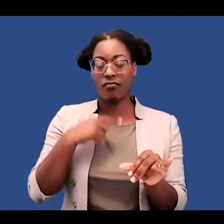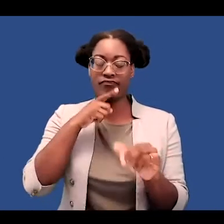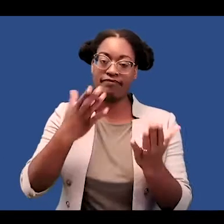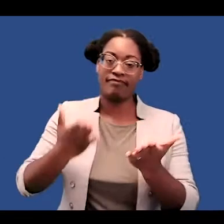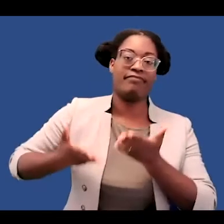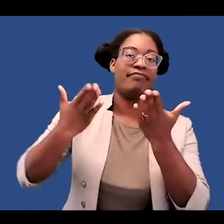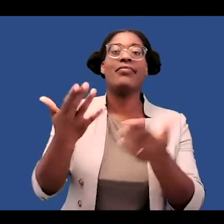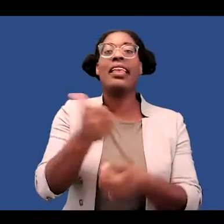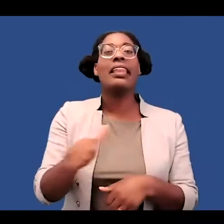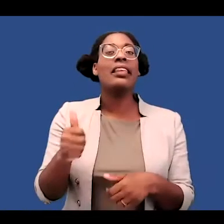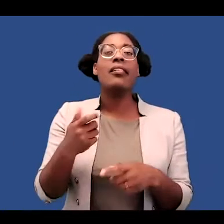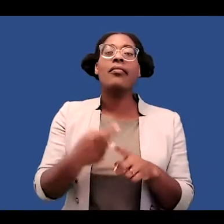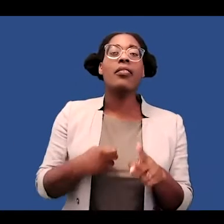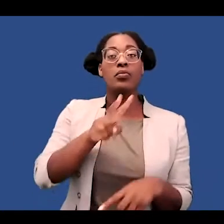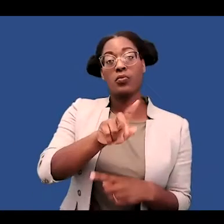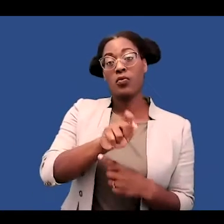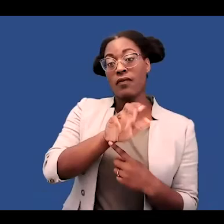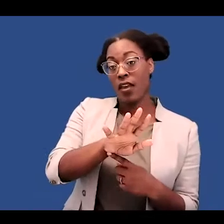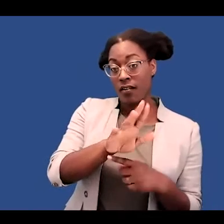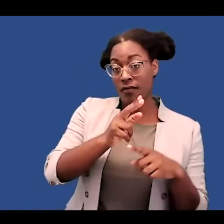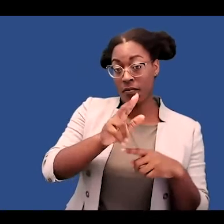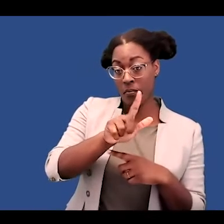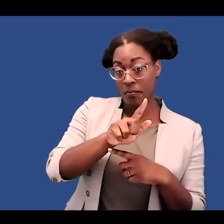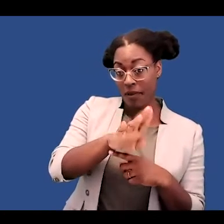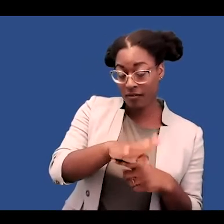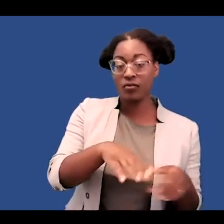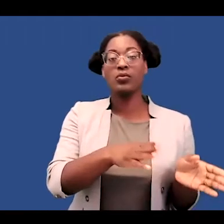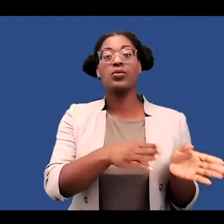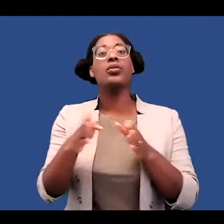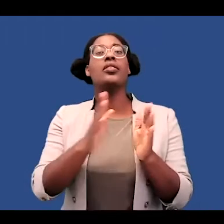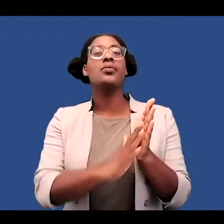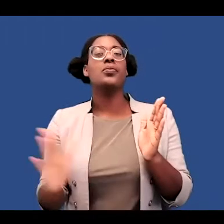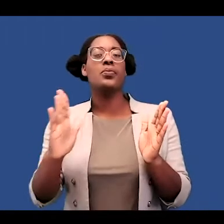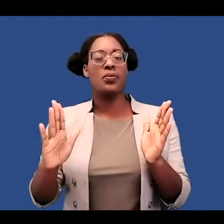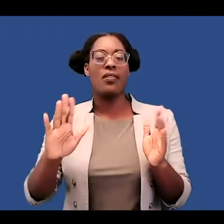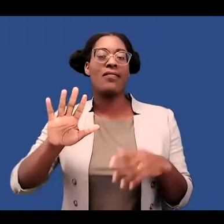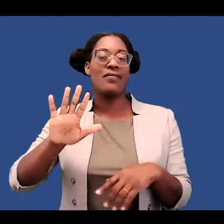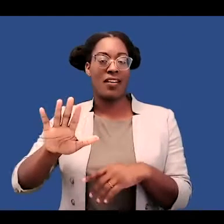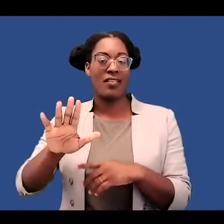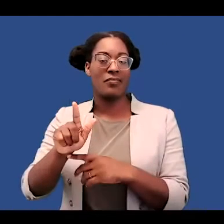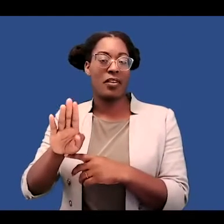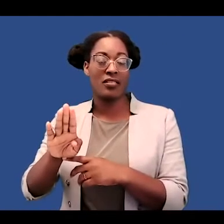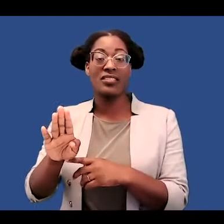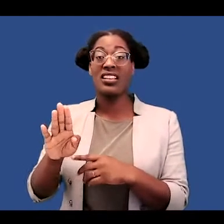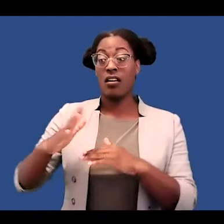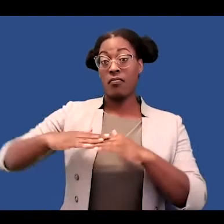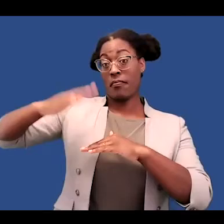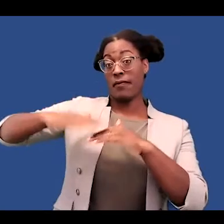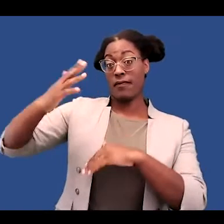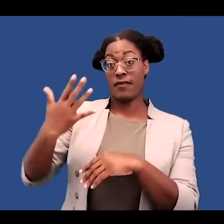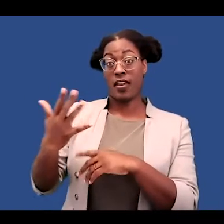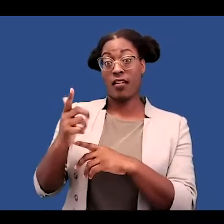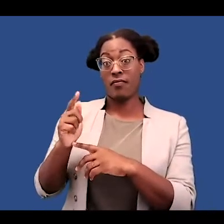anything from 2.5 pounds all the way up to 5 pounds. Anything heavier than 5 pounds is a major